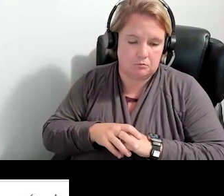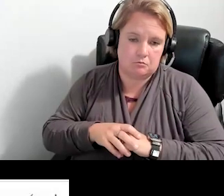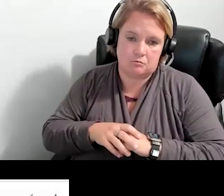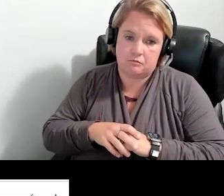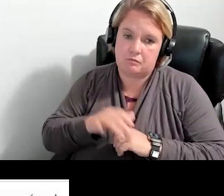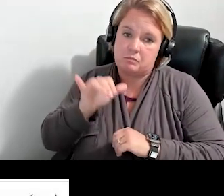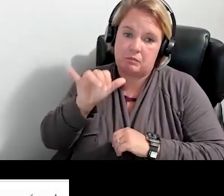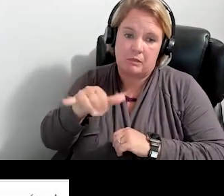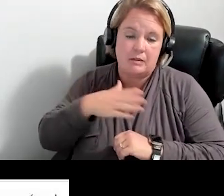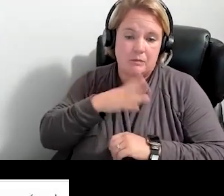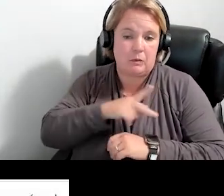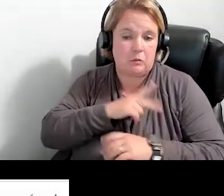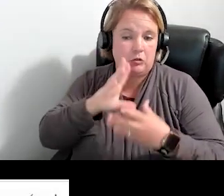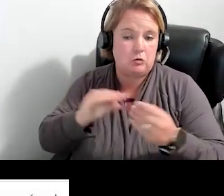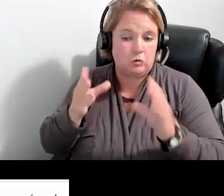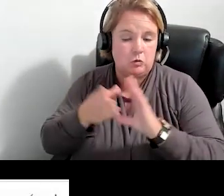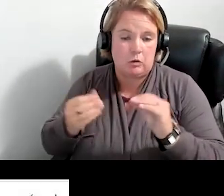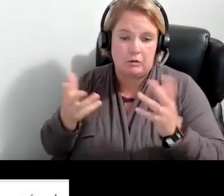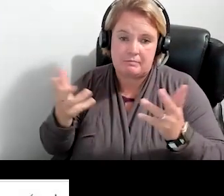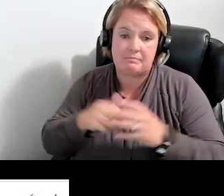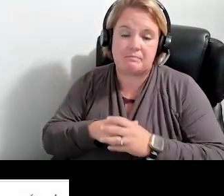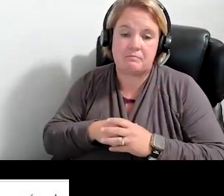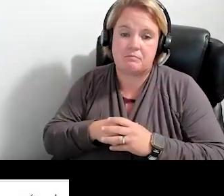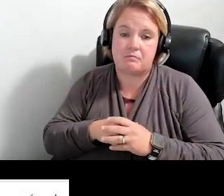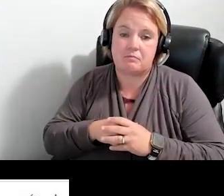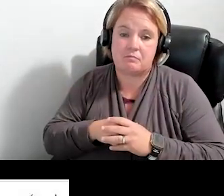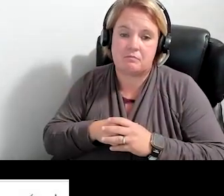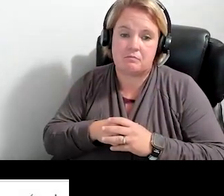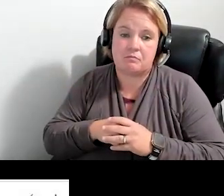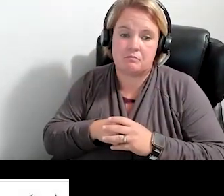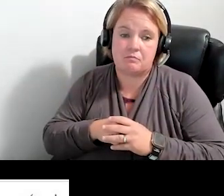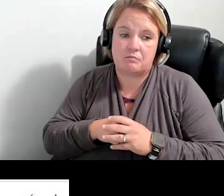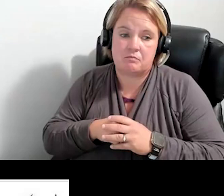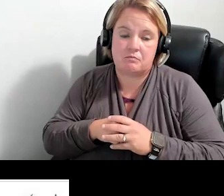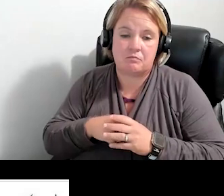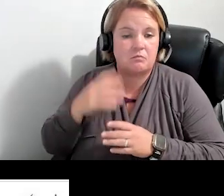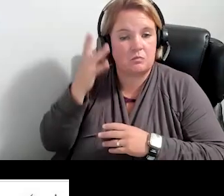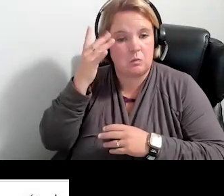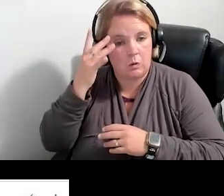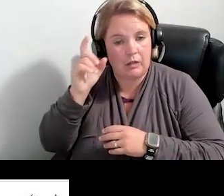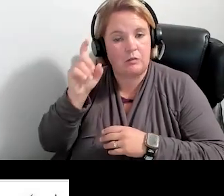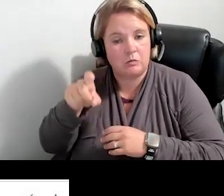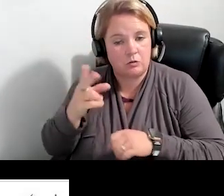that's my personal story for it. Why we should use